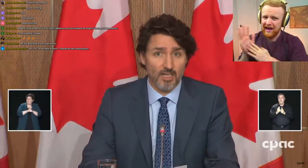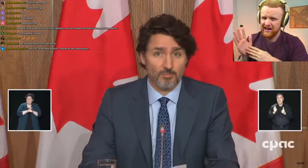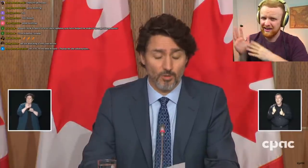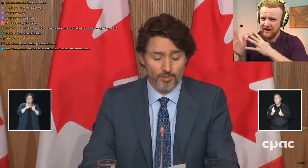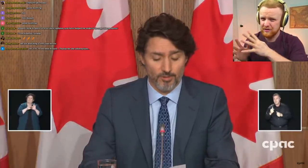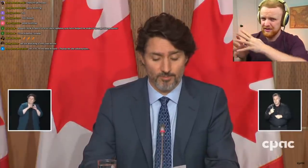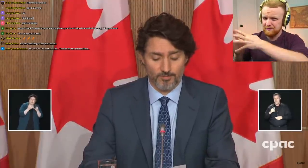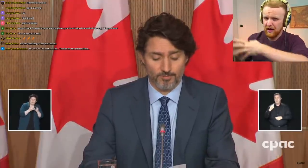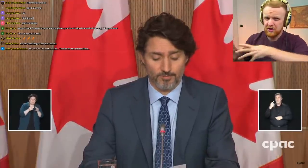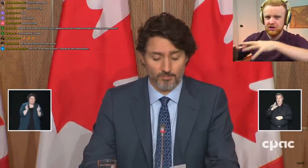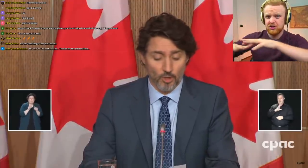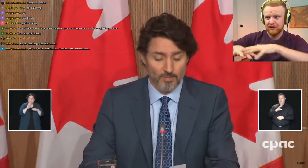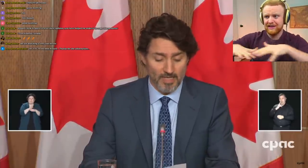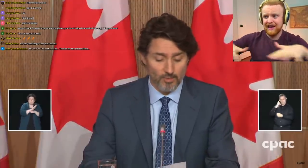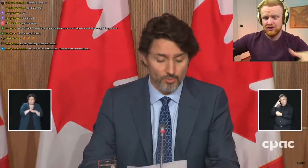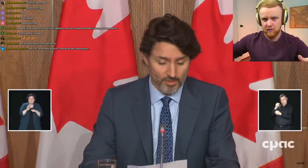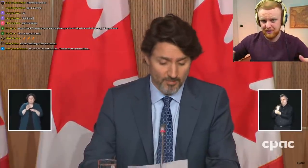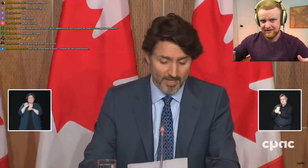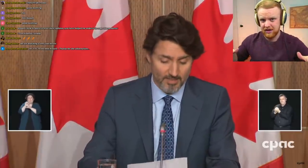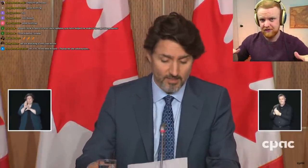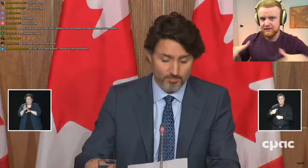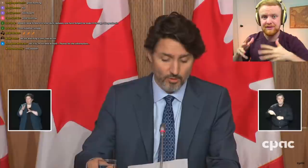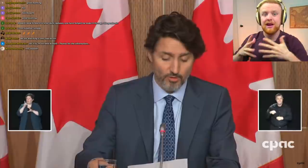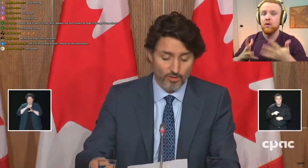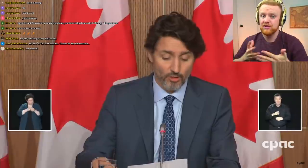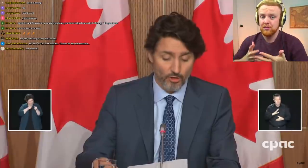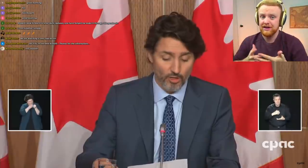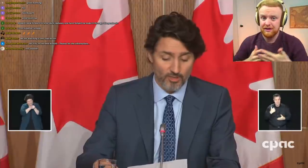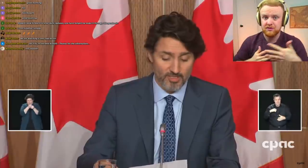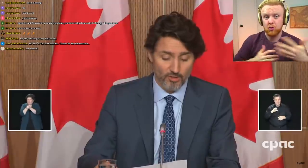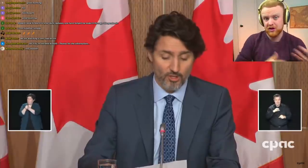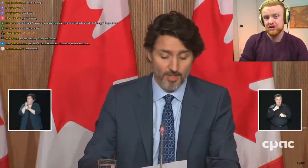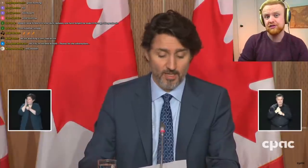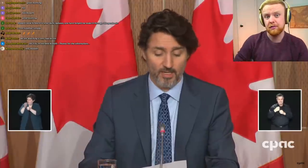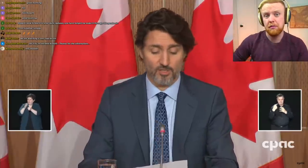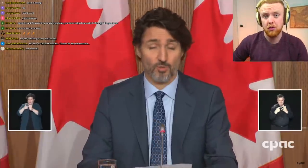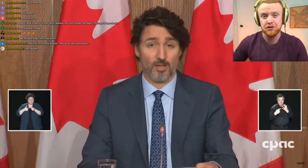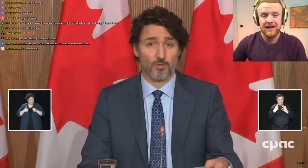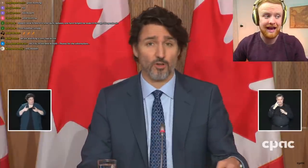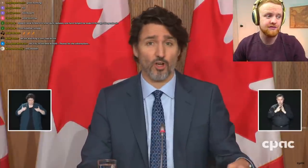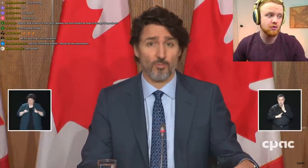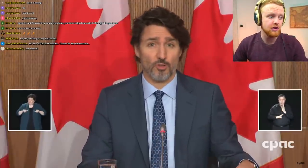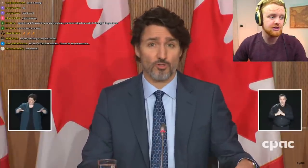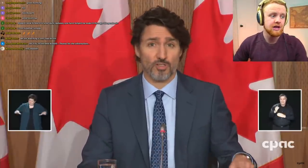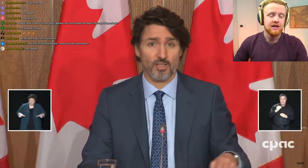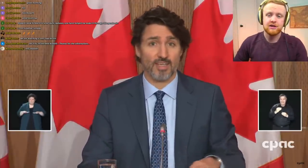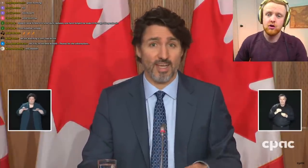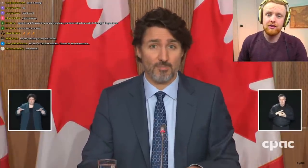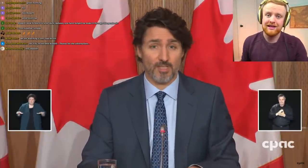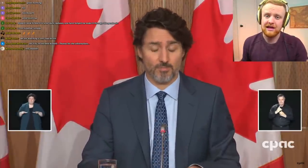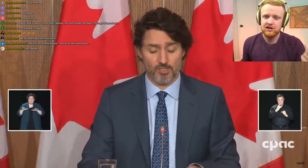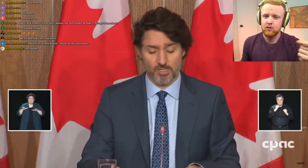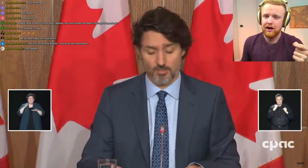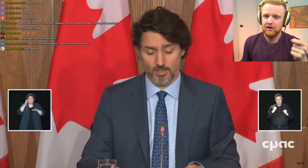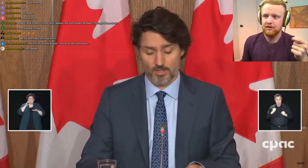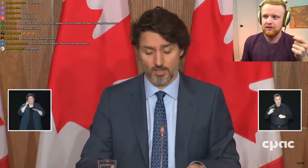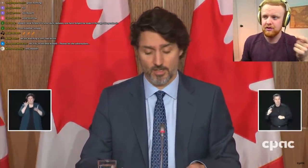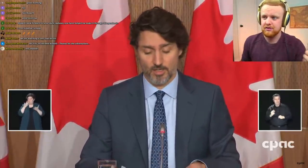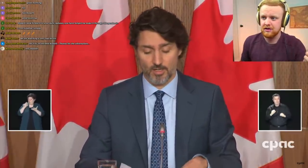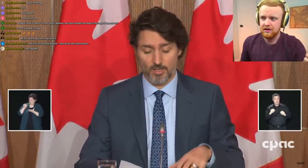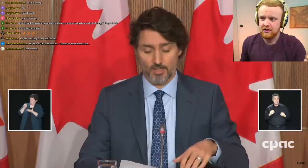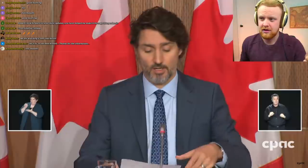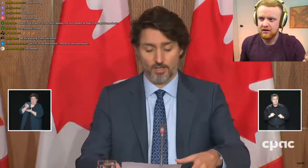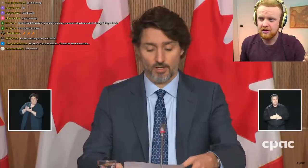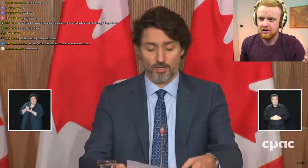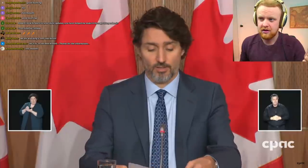they don't announce as much during the actual press conference, but they always open it up to questions from reporters afterwards. So that's actually where